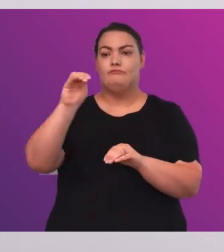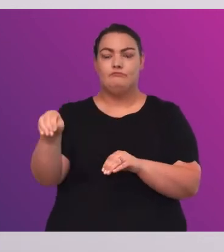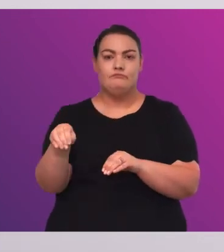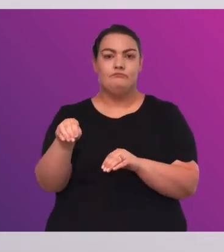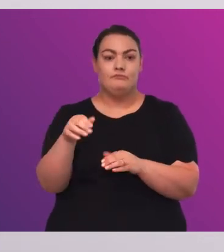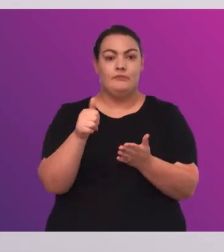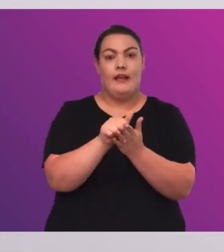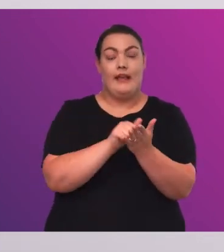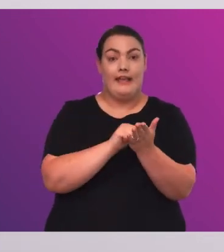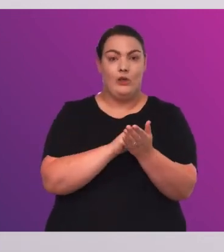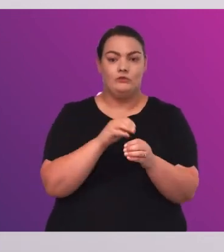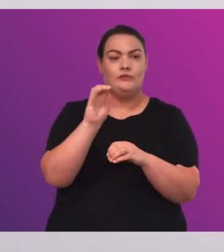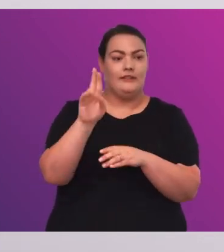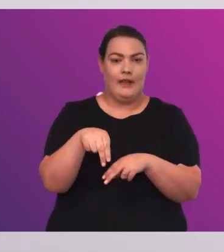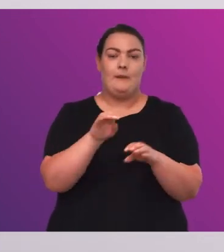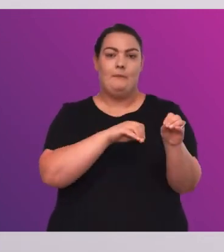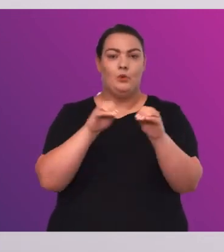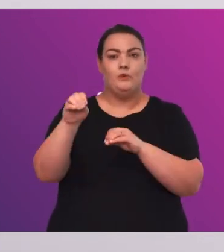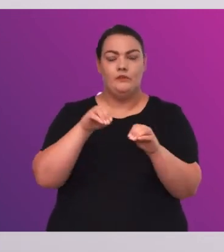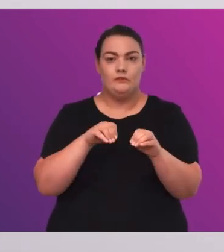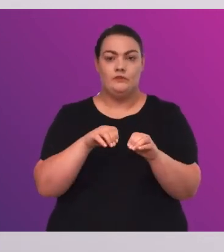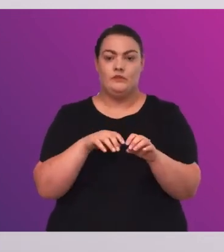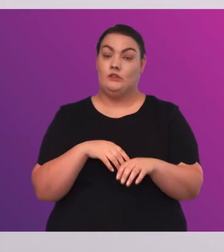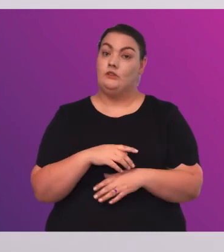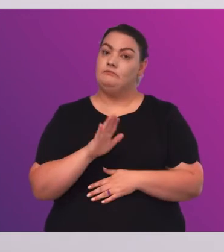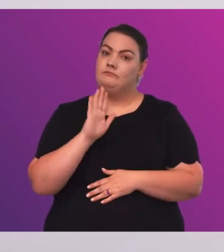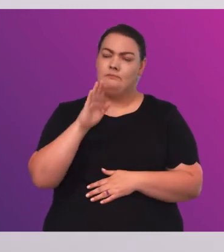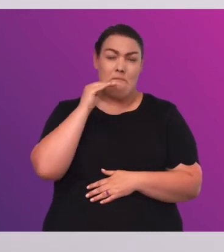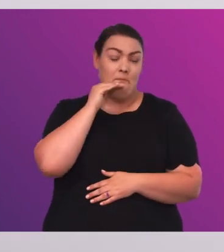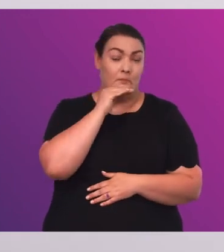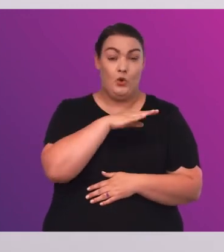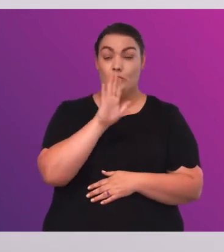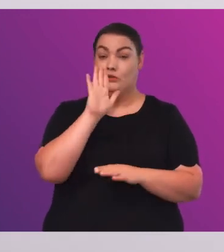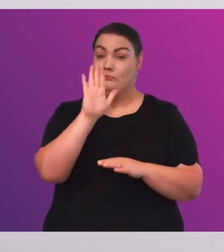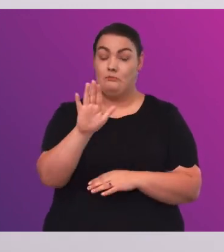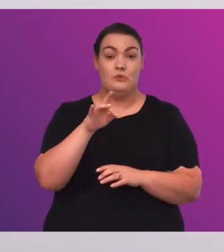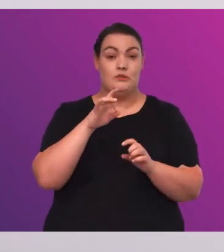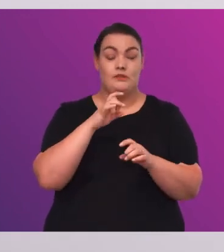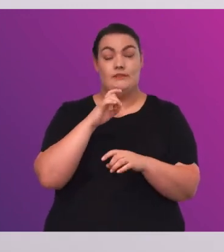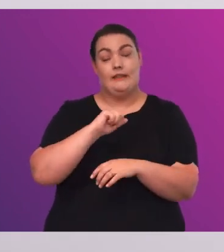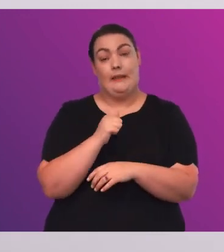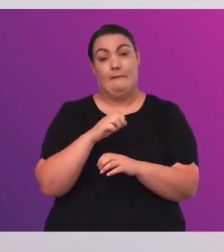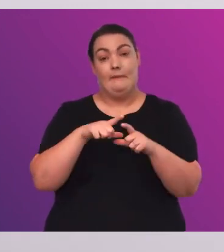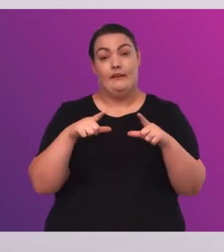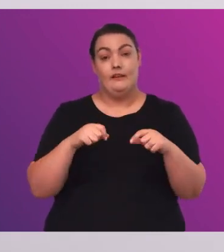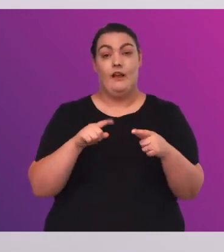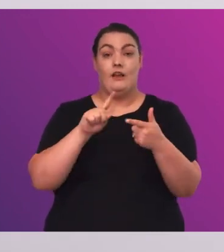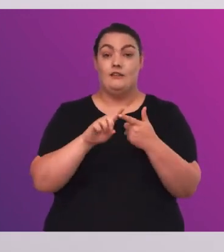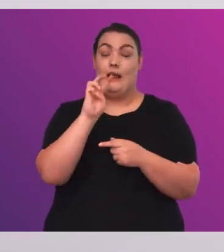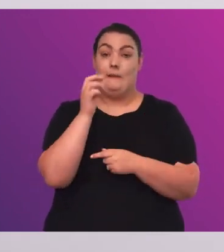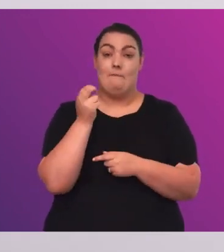account. So it's very important that you keep your debit card and login details safe and secret.